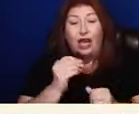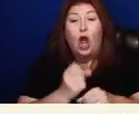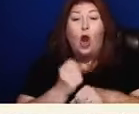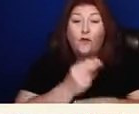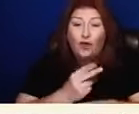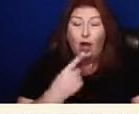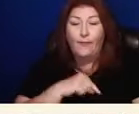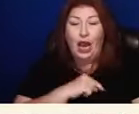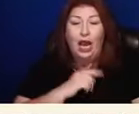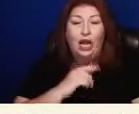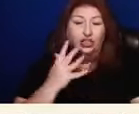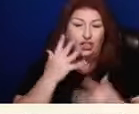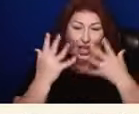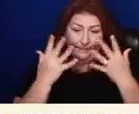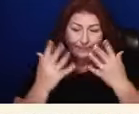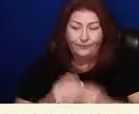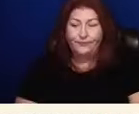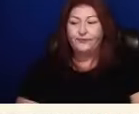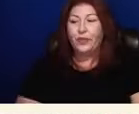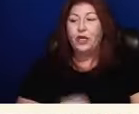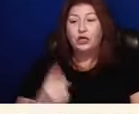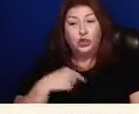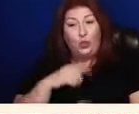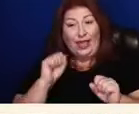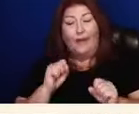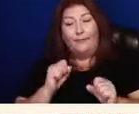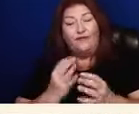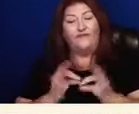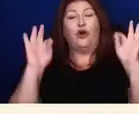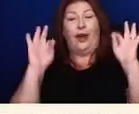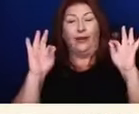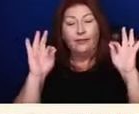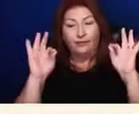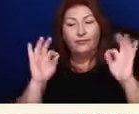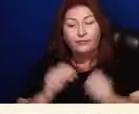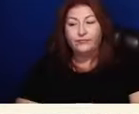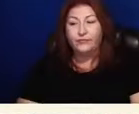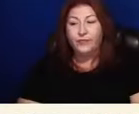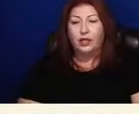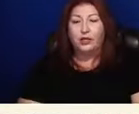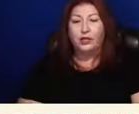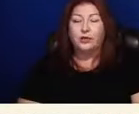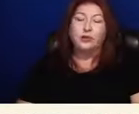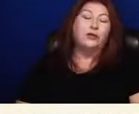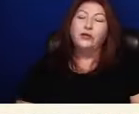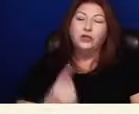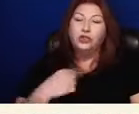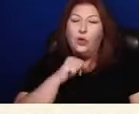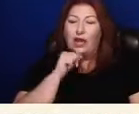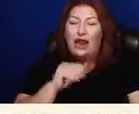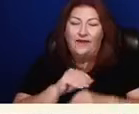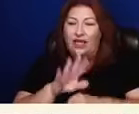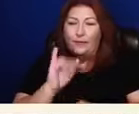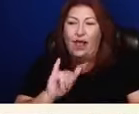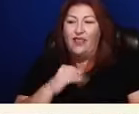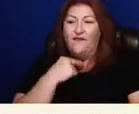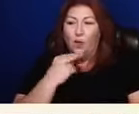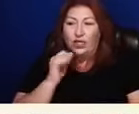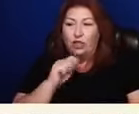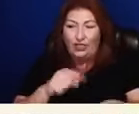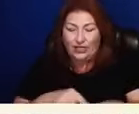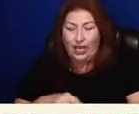shame so that we can be free, right? So that we're not driven by that voice all the time. So the first